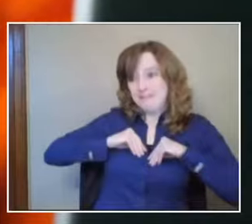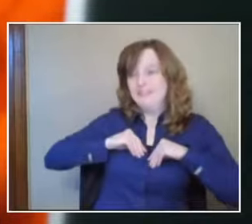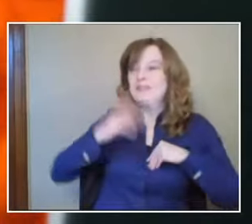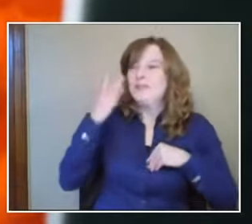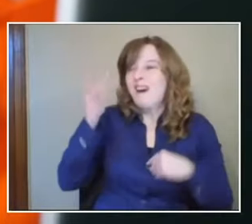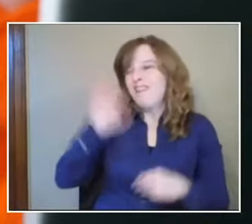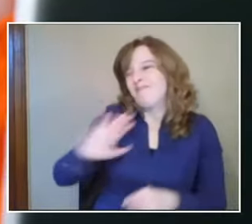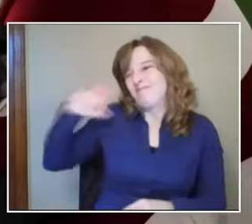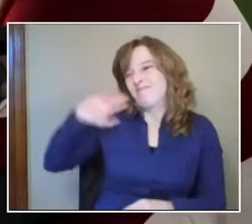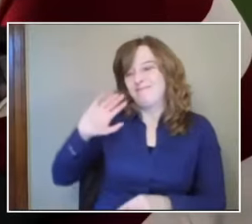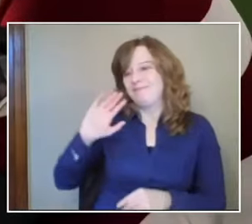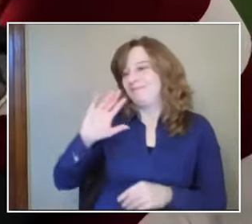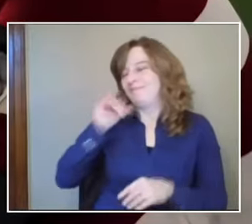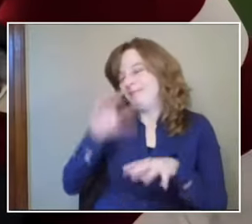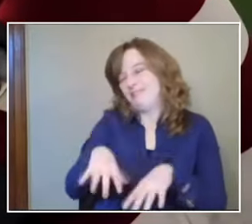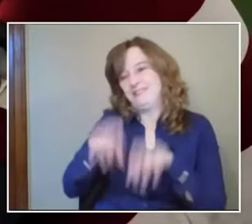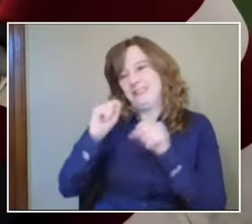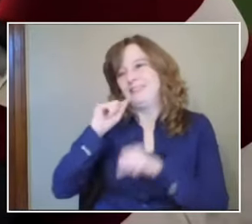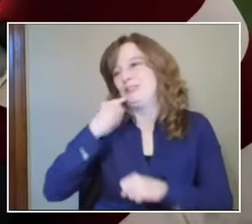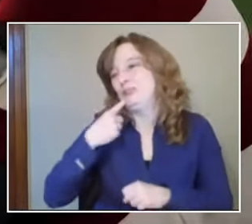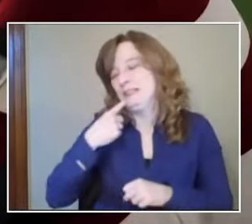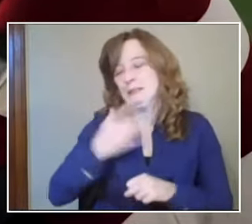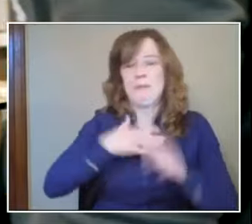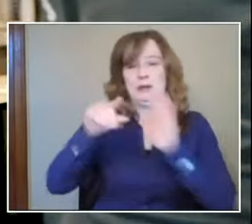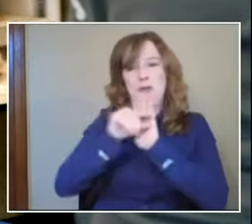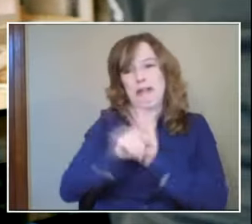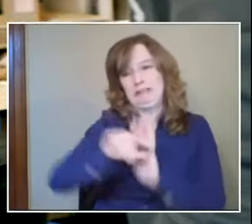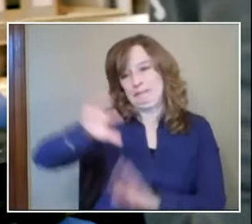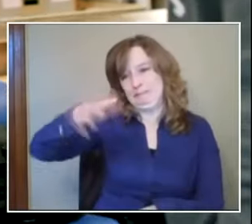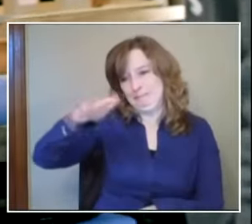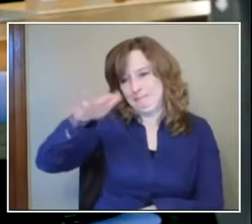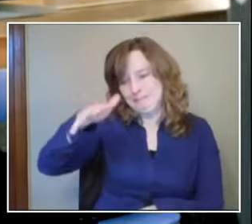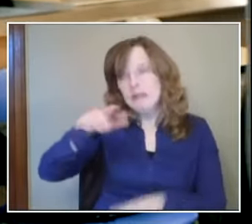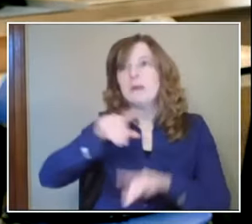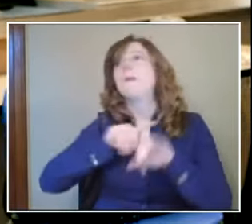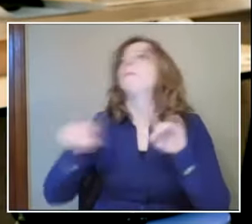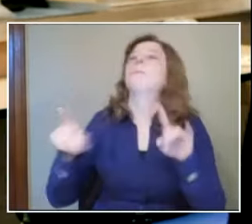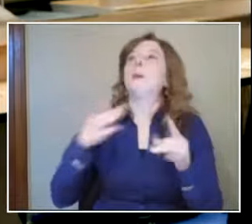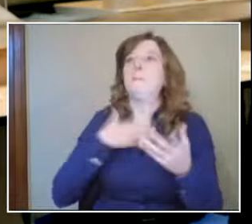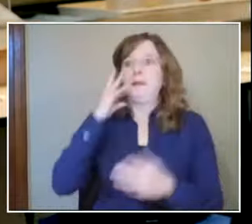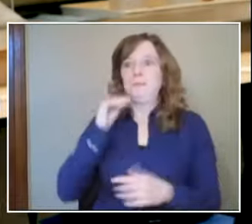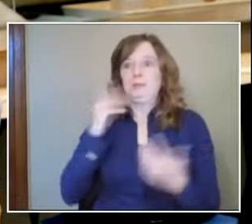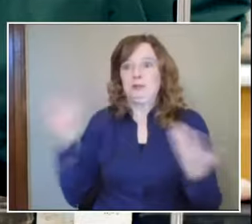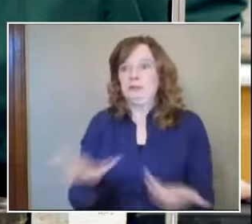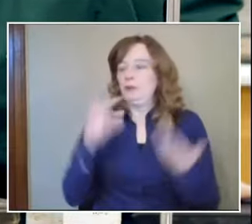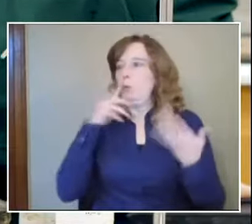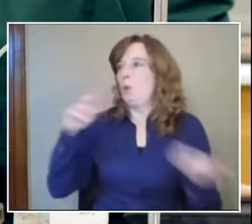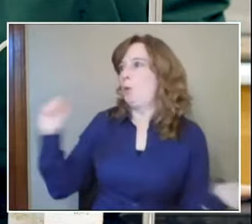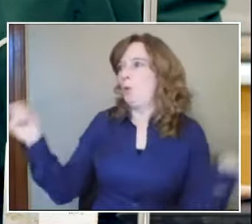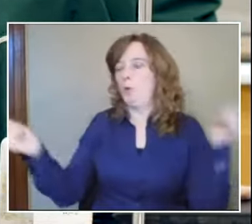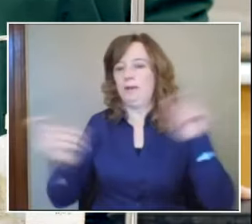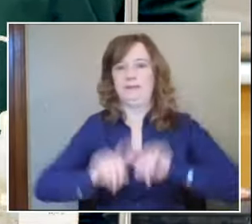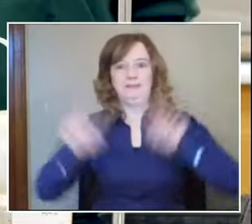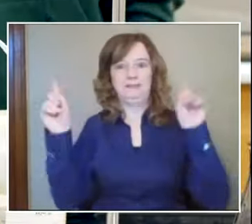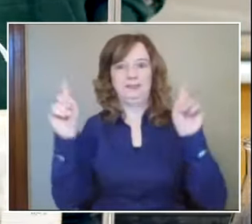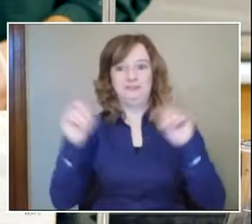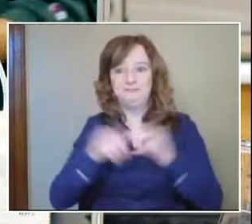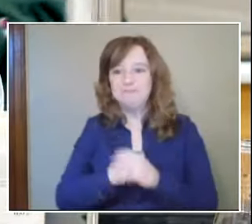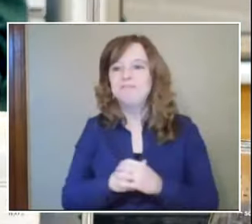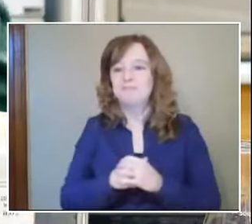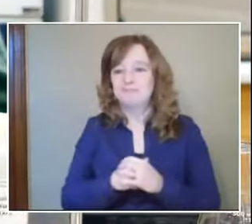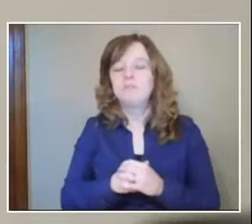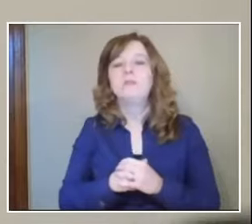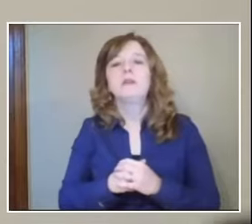the best grades, and my experience here has been a complete 180. Through Columbus State and through